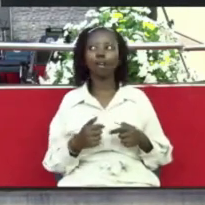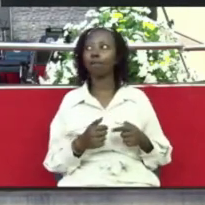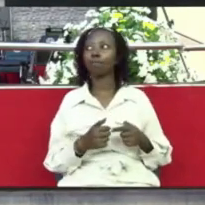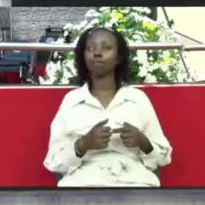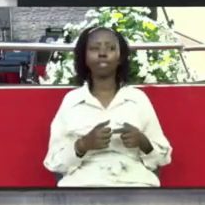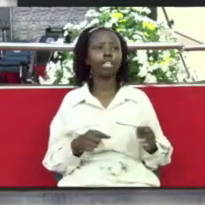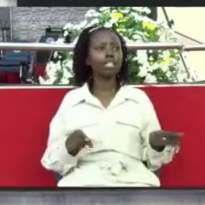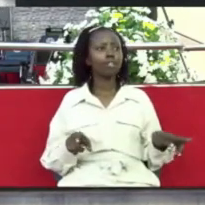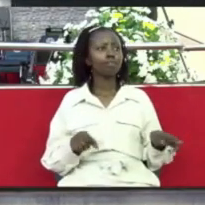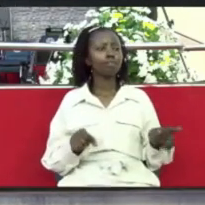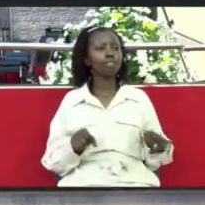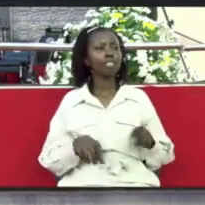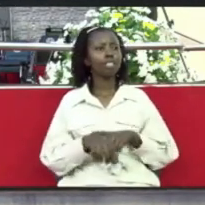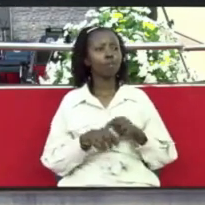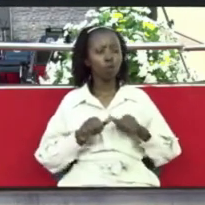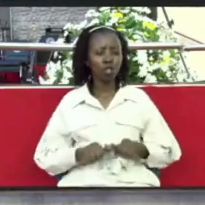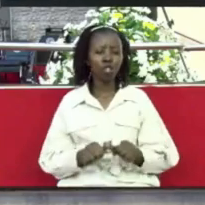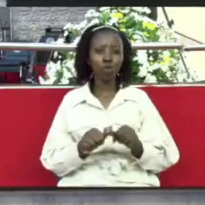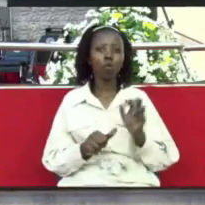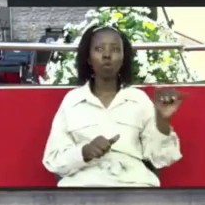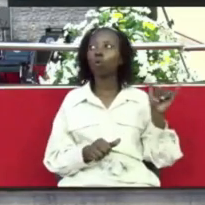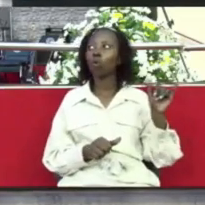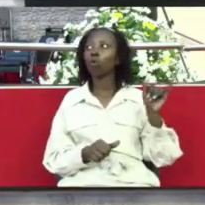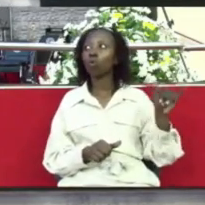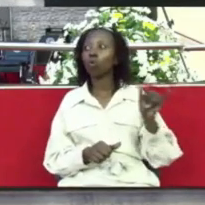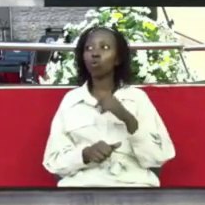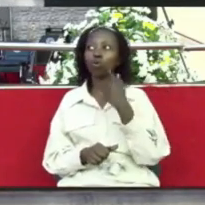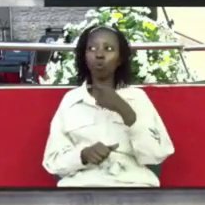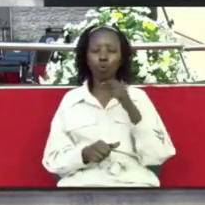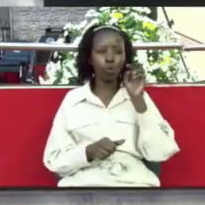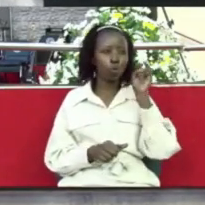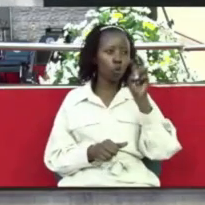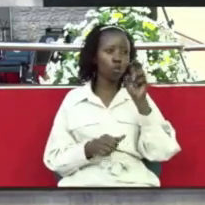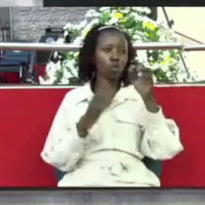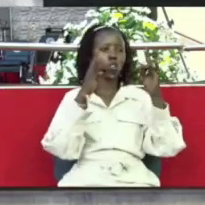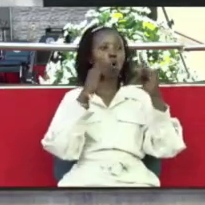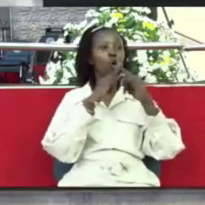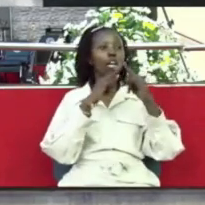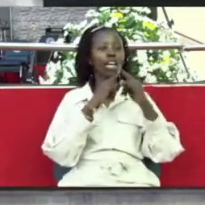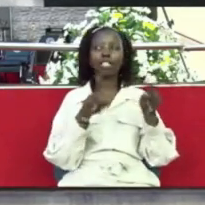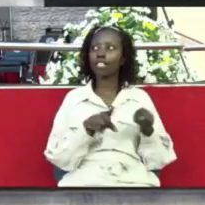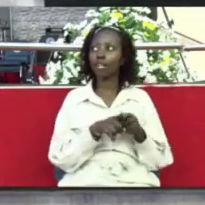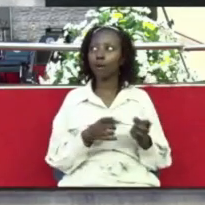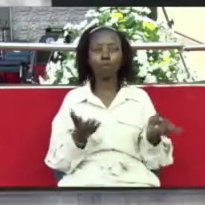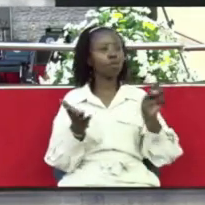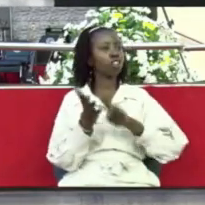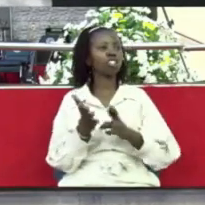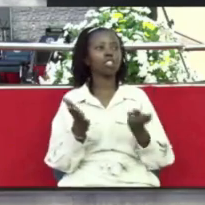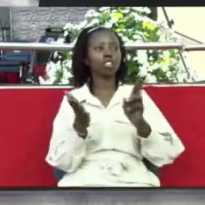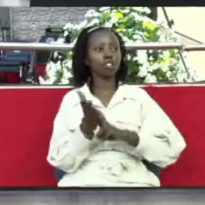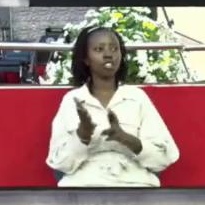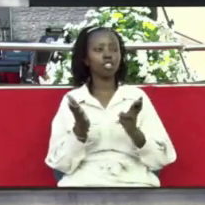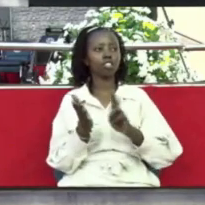online. Kwa hivyo kama unafuatia pale kwa mtandao. And also see the table outside, see the folks out there, and they will get you registered so that